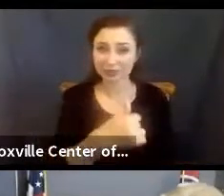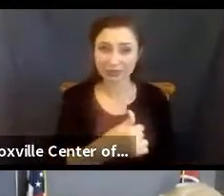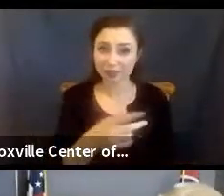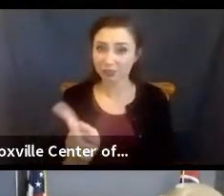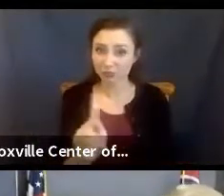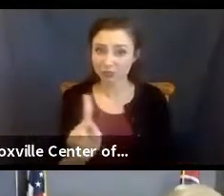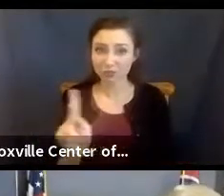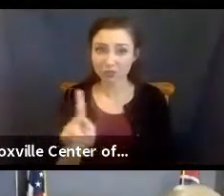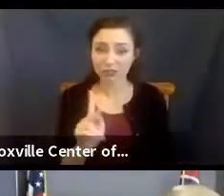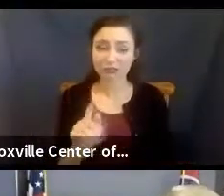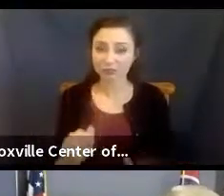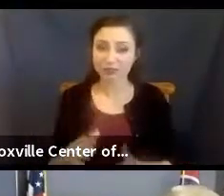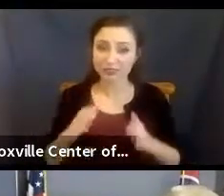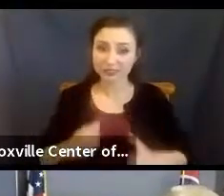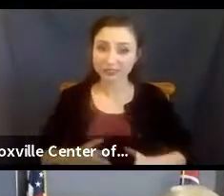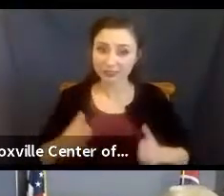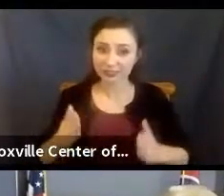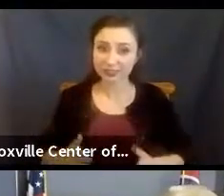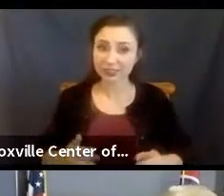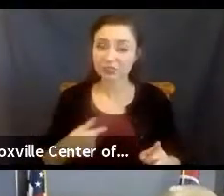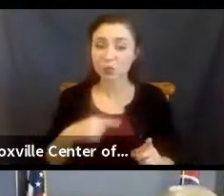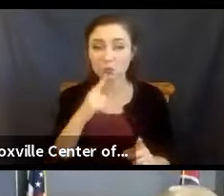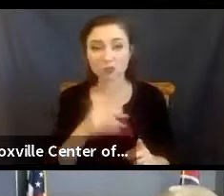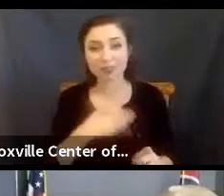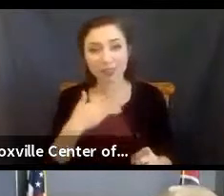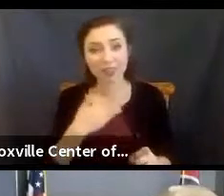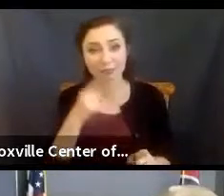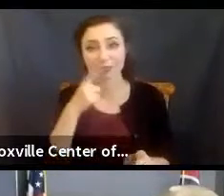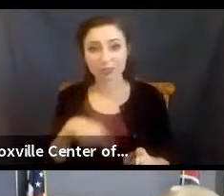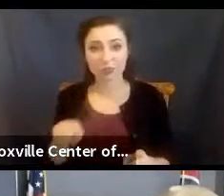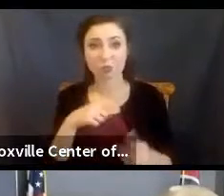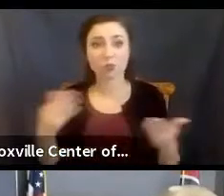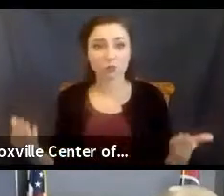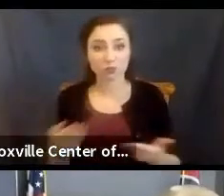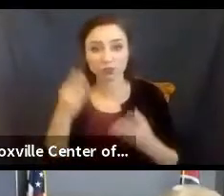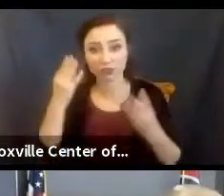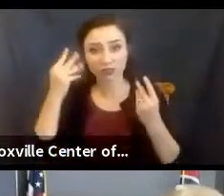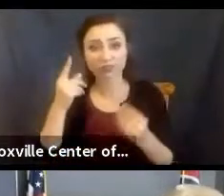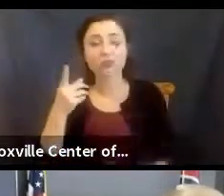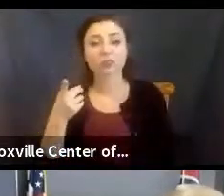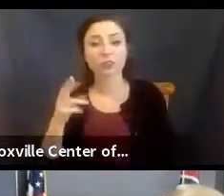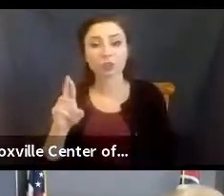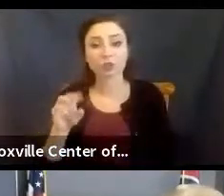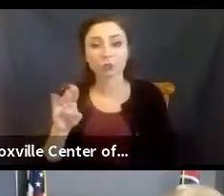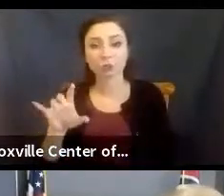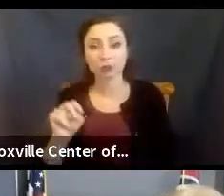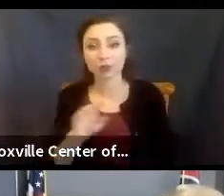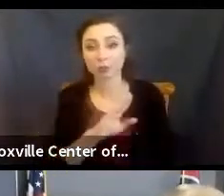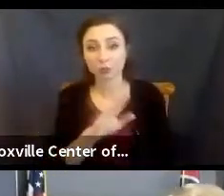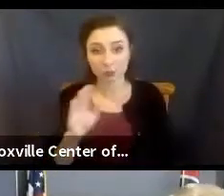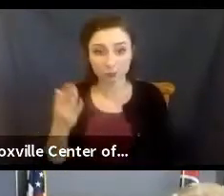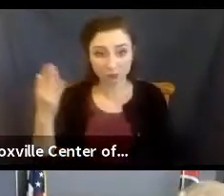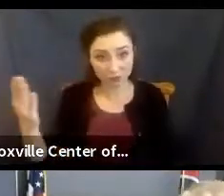So that's why I'm really grateful you all are considering Dr. O'Brien's motion. I think now is the